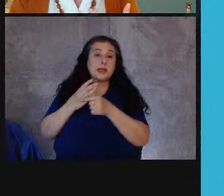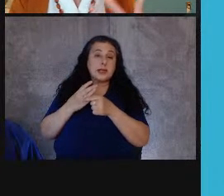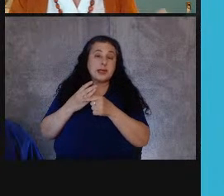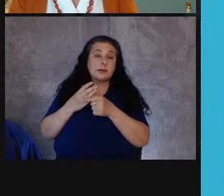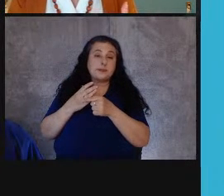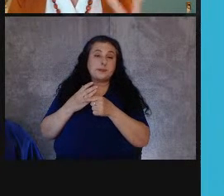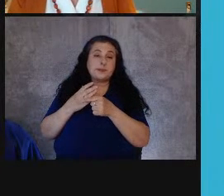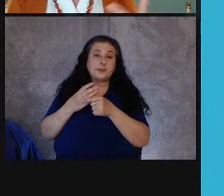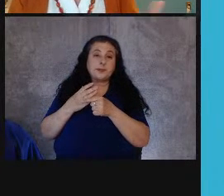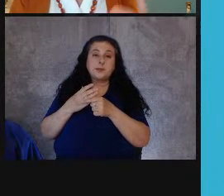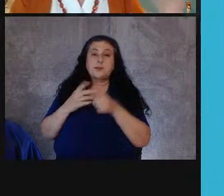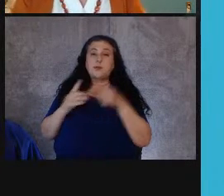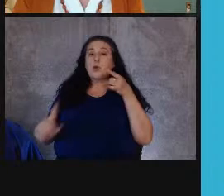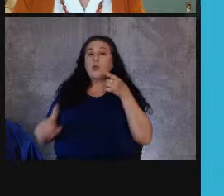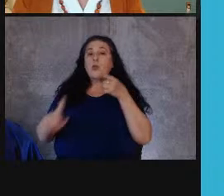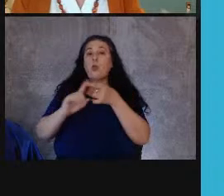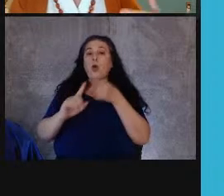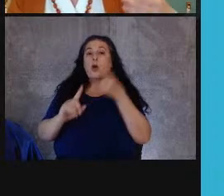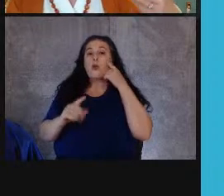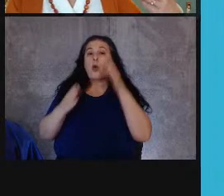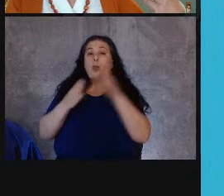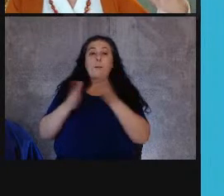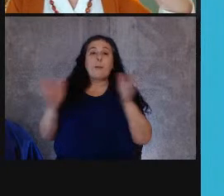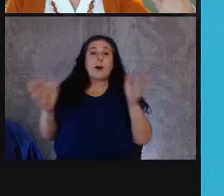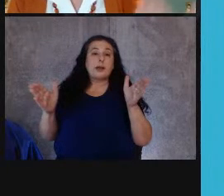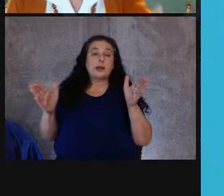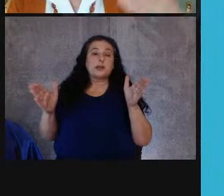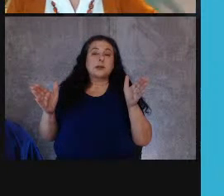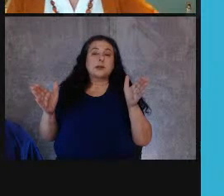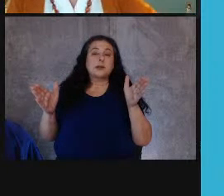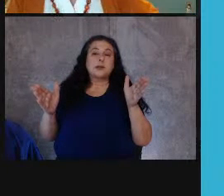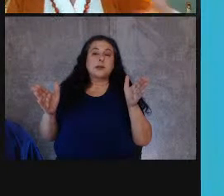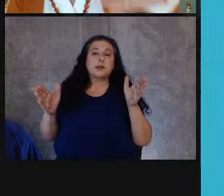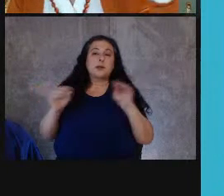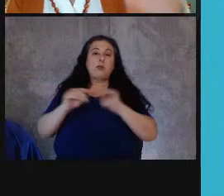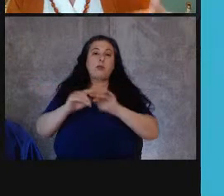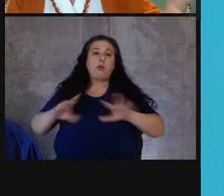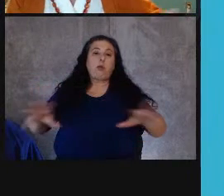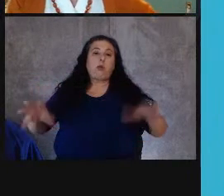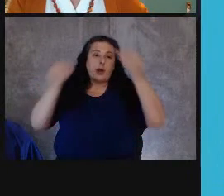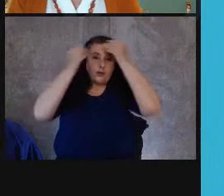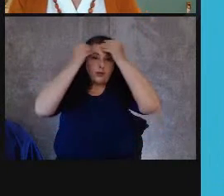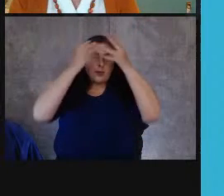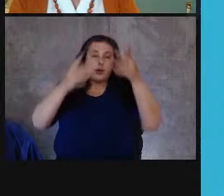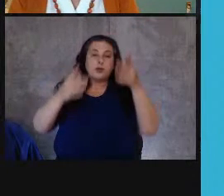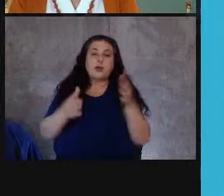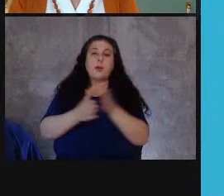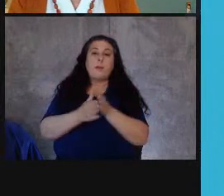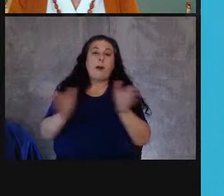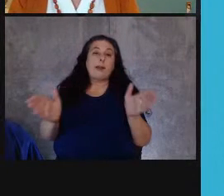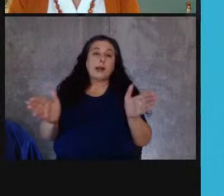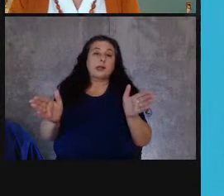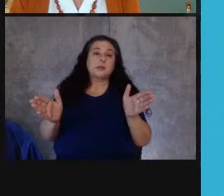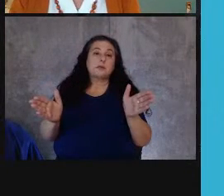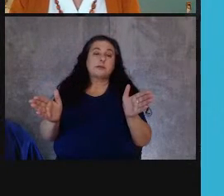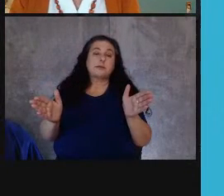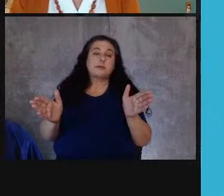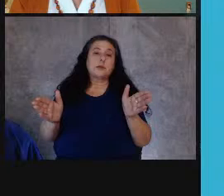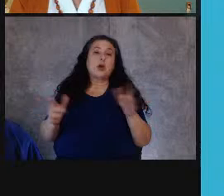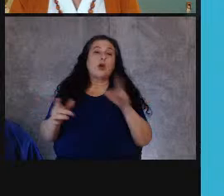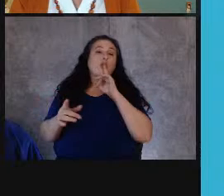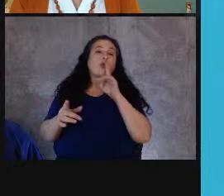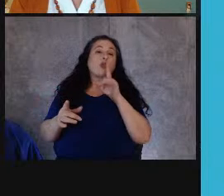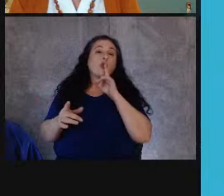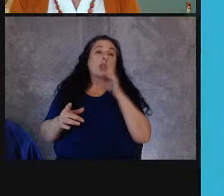was intended to be for the public, right? It was to get out information to the public. And in a really